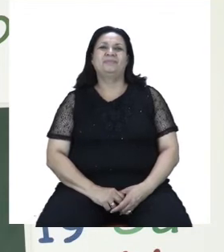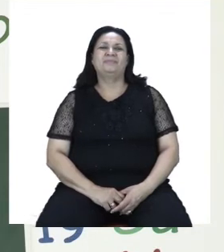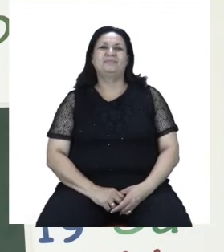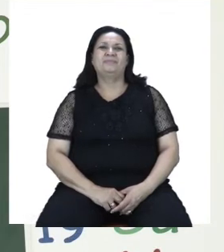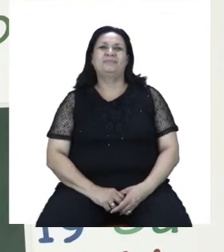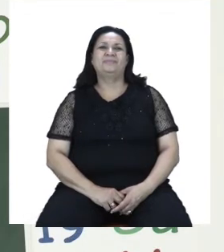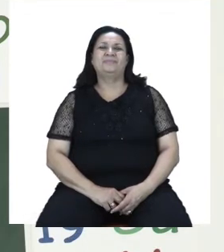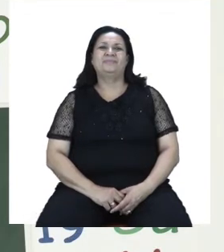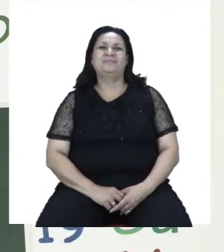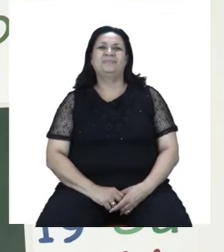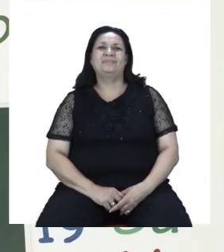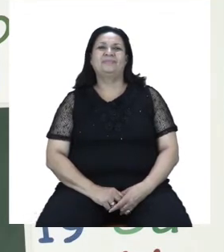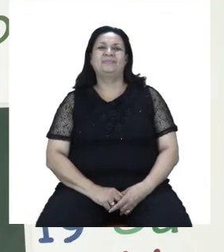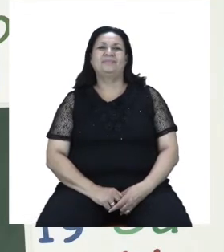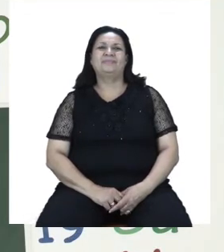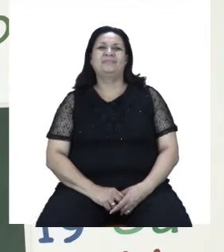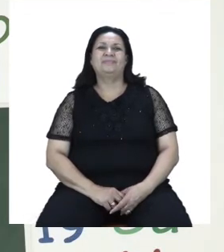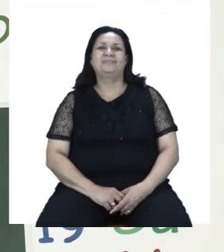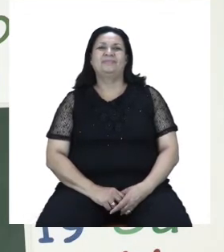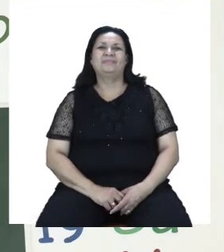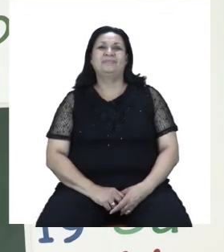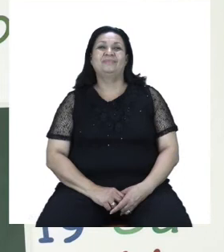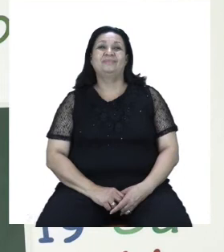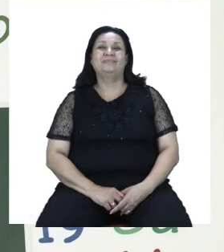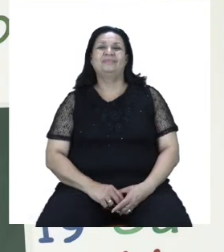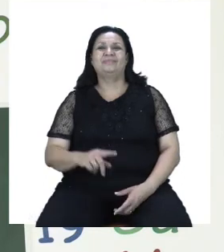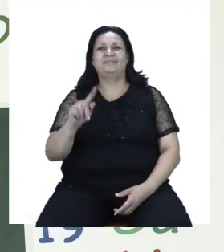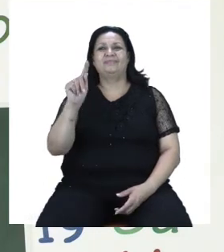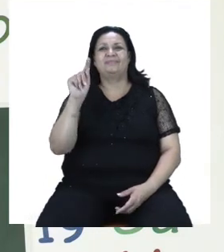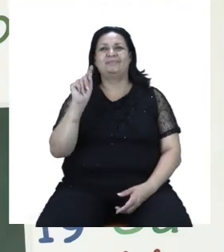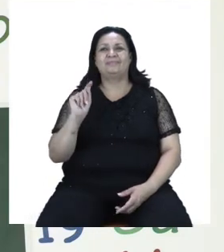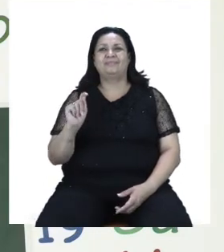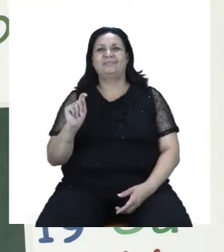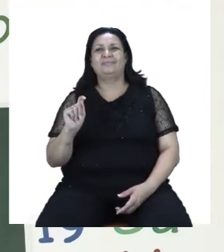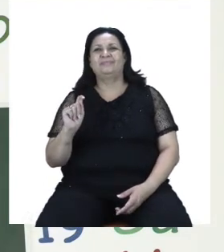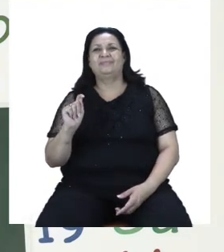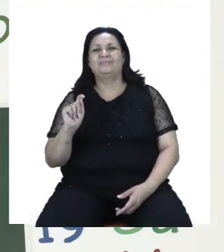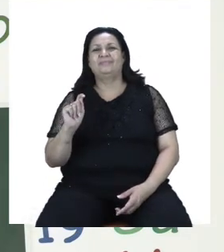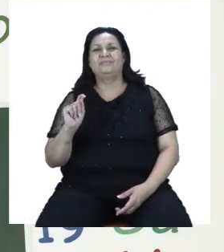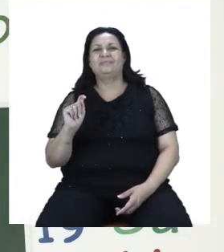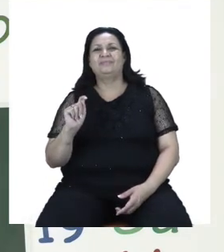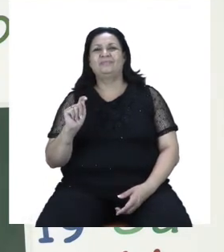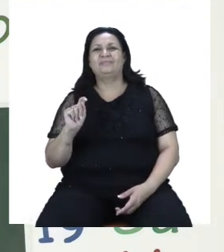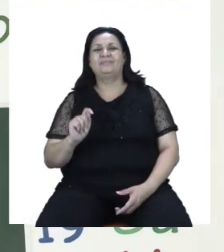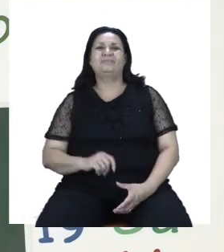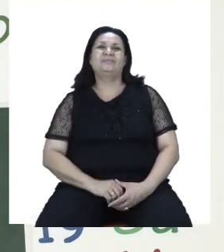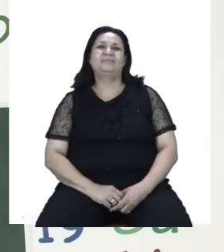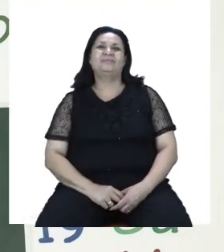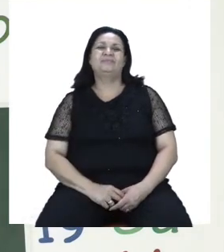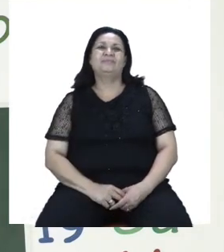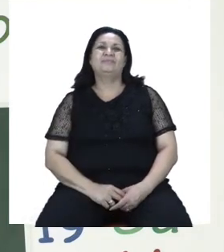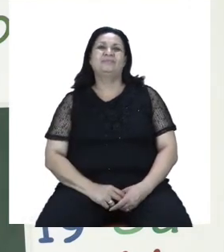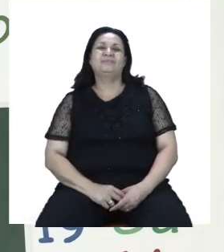next one that I'm going to write is a T. So I'm starting at the top. If you have